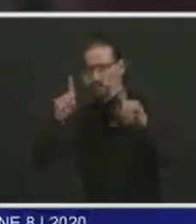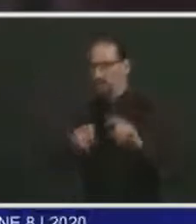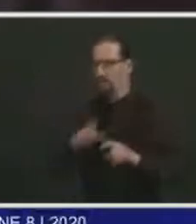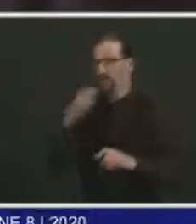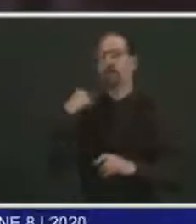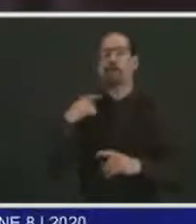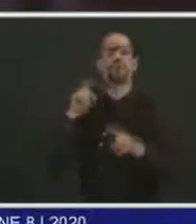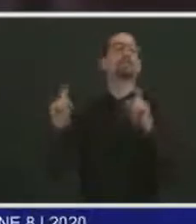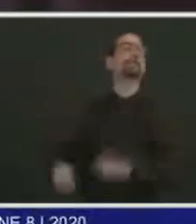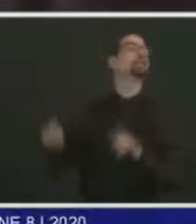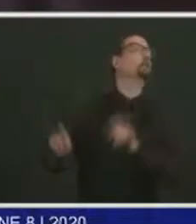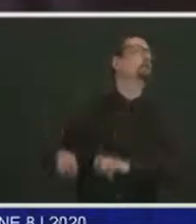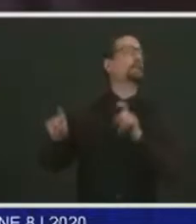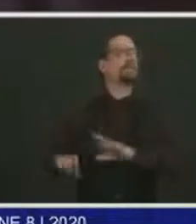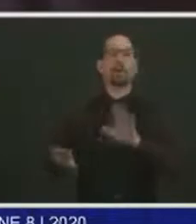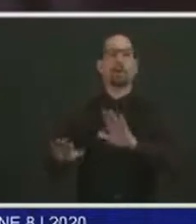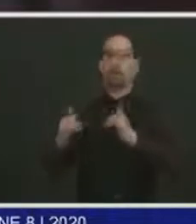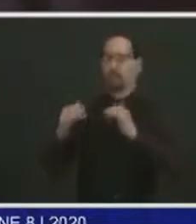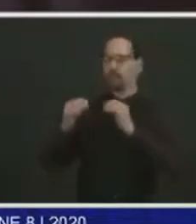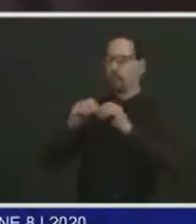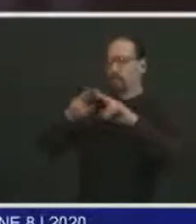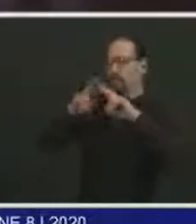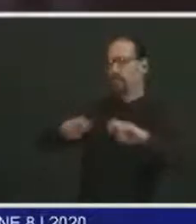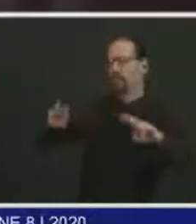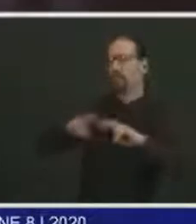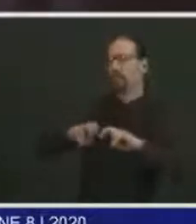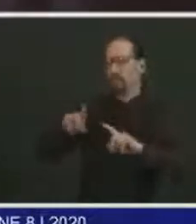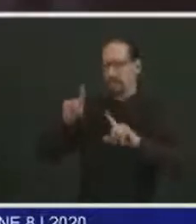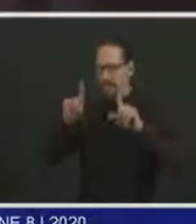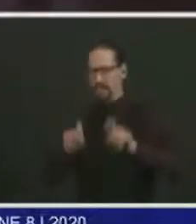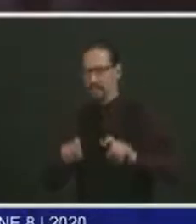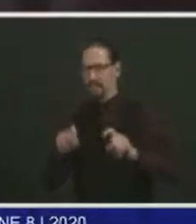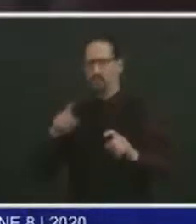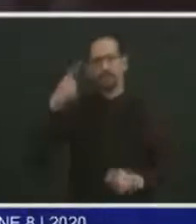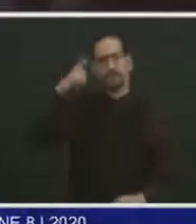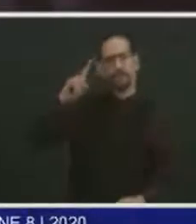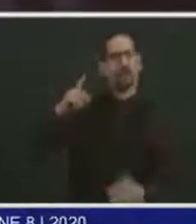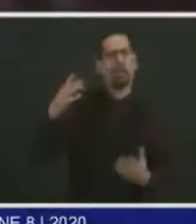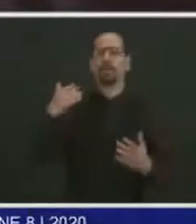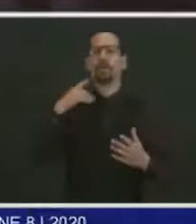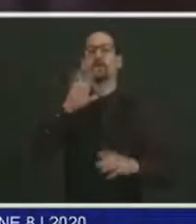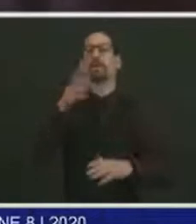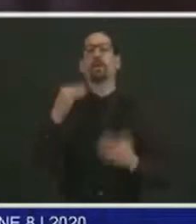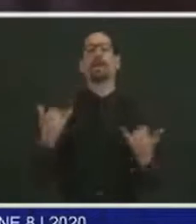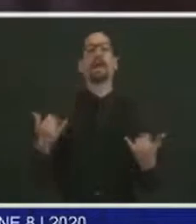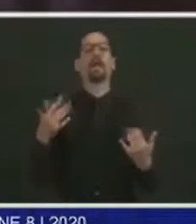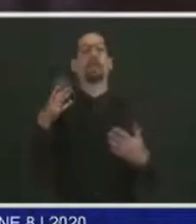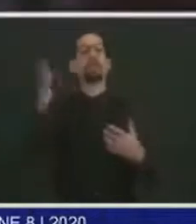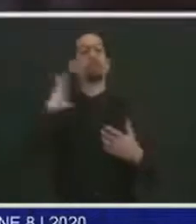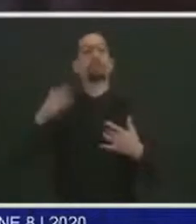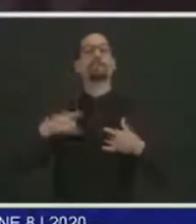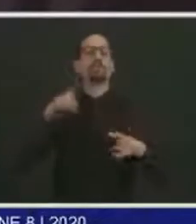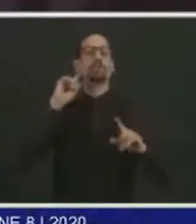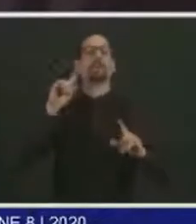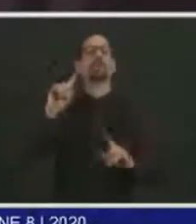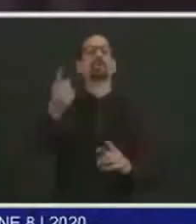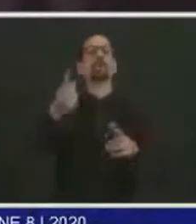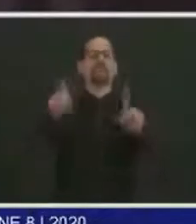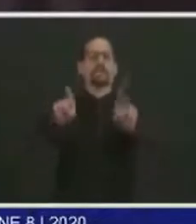It's testing smarter, not just testing more. That's where we're going.